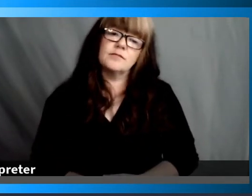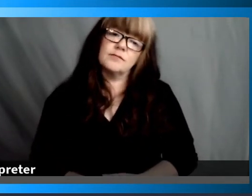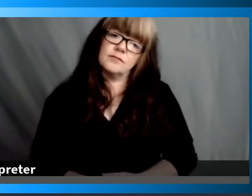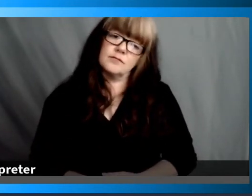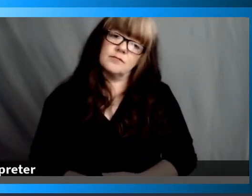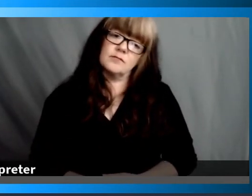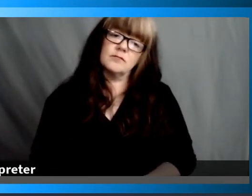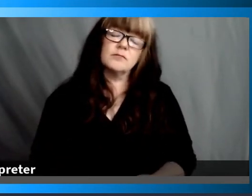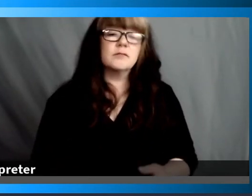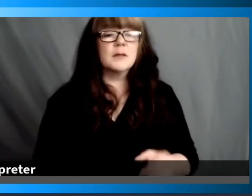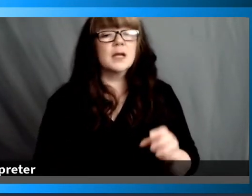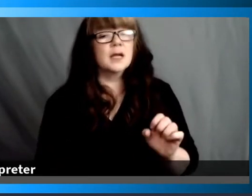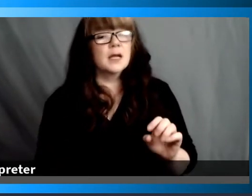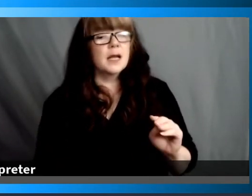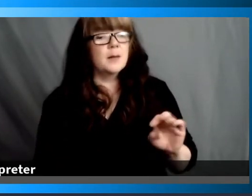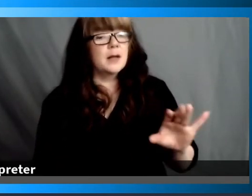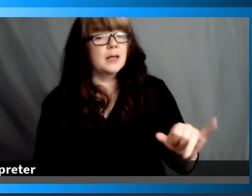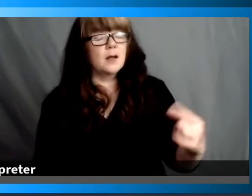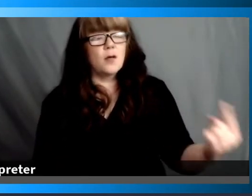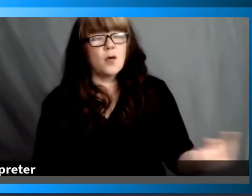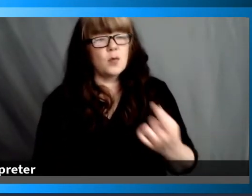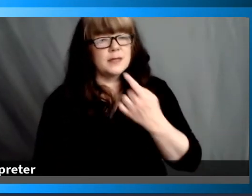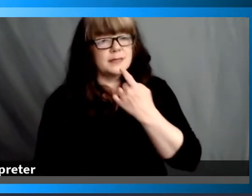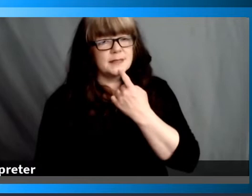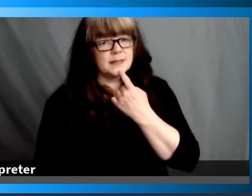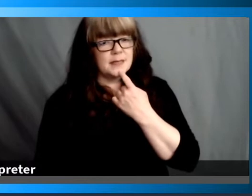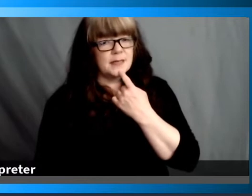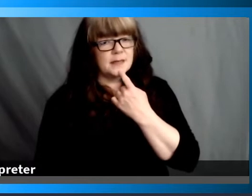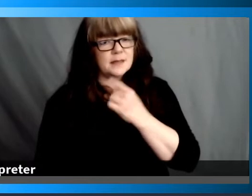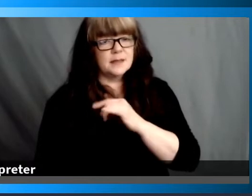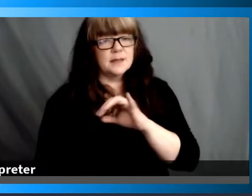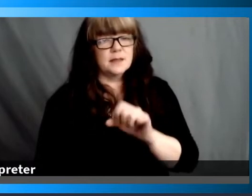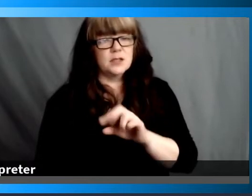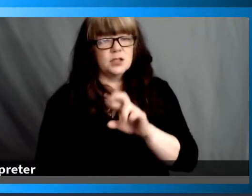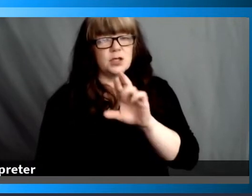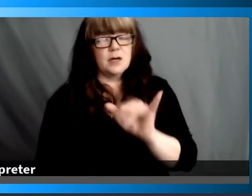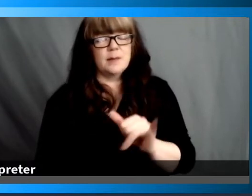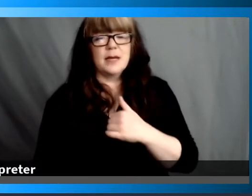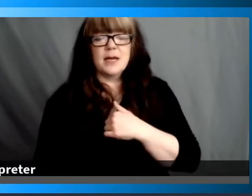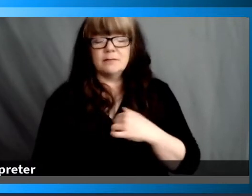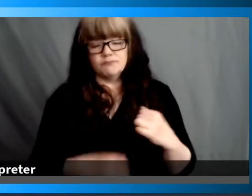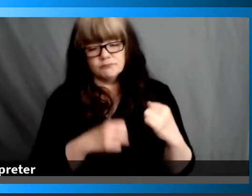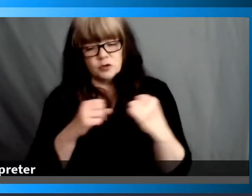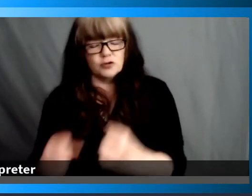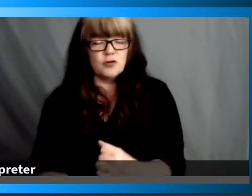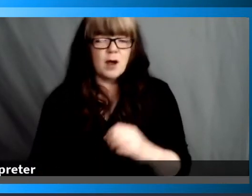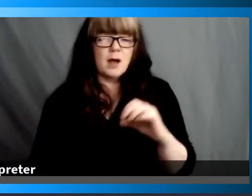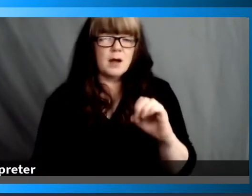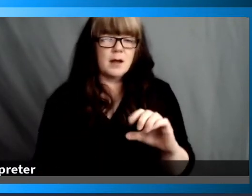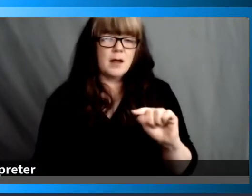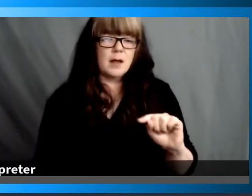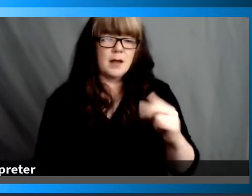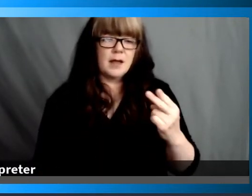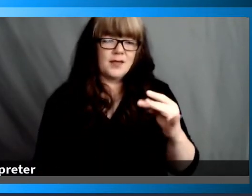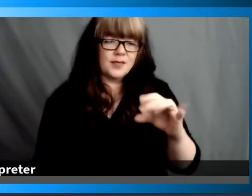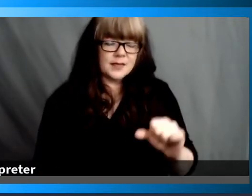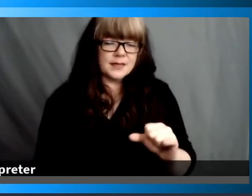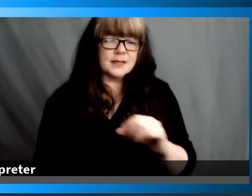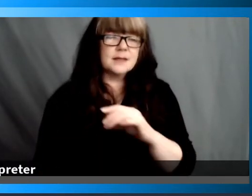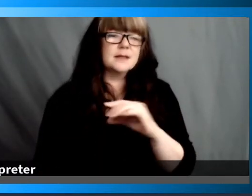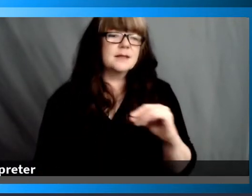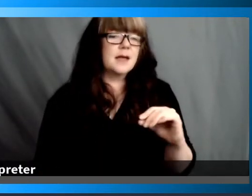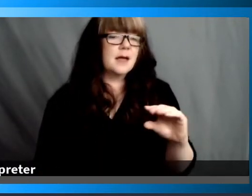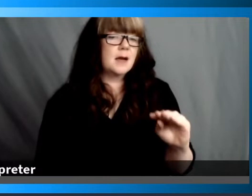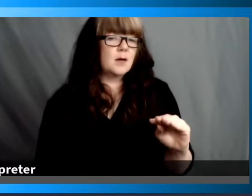Mm-hmm. Yeah, well, Emily always said that, you know, Jeremy's super ethical and like he has like strong morals, and that's always